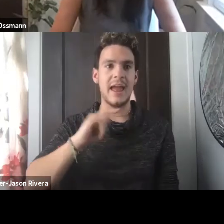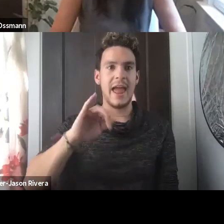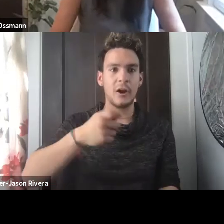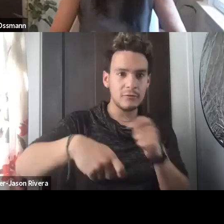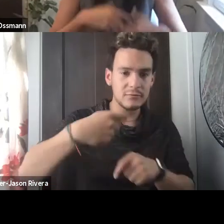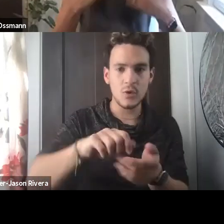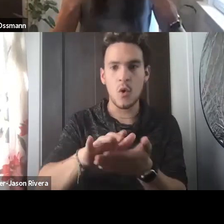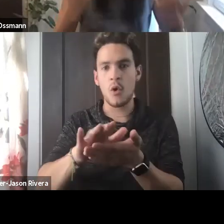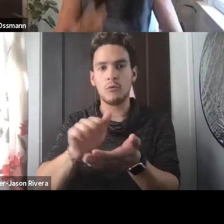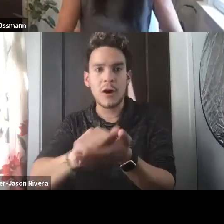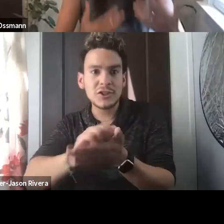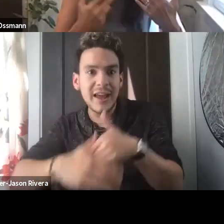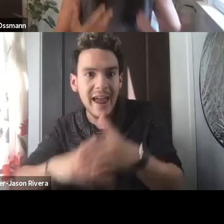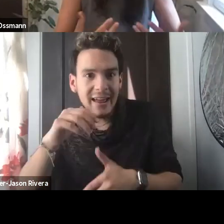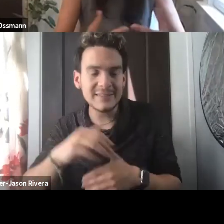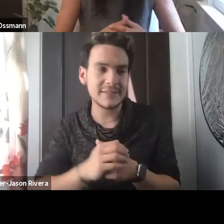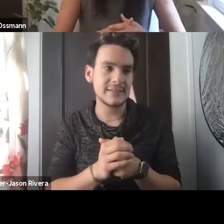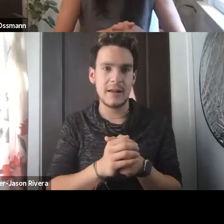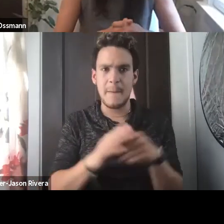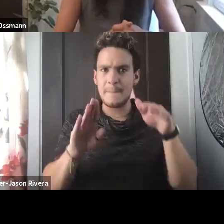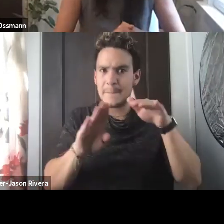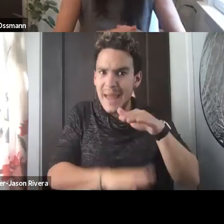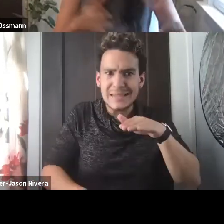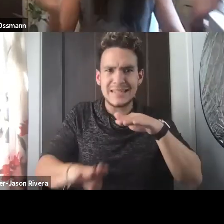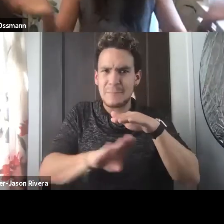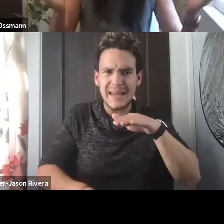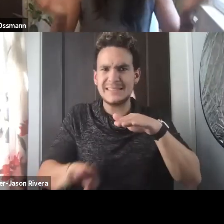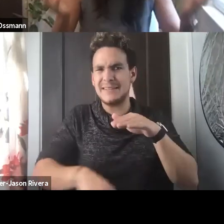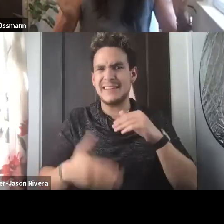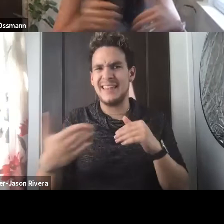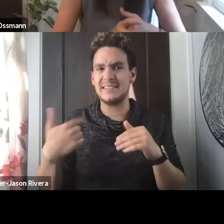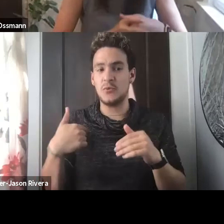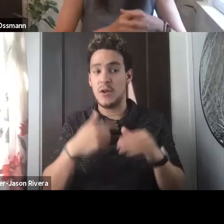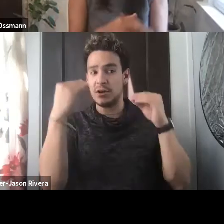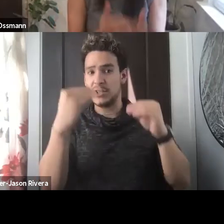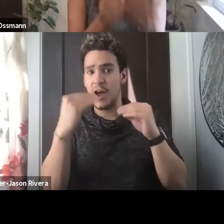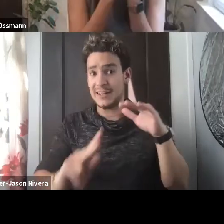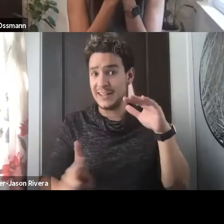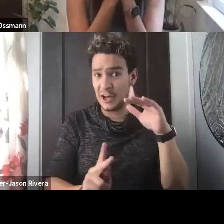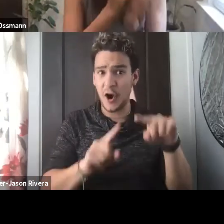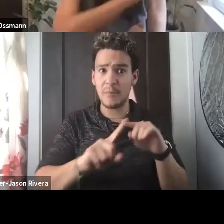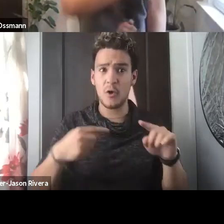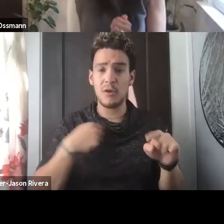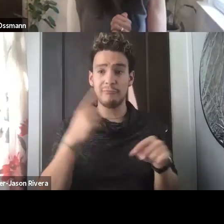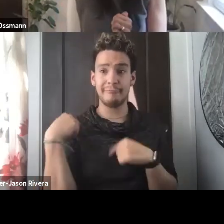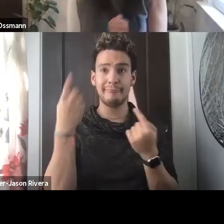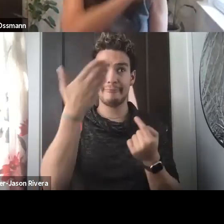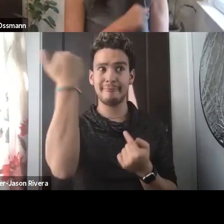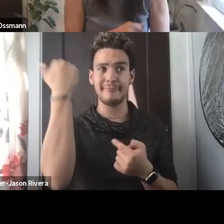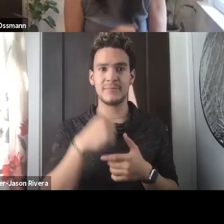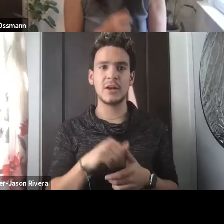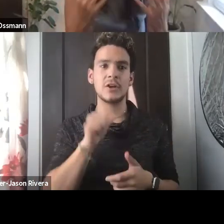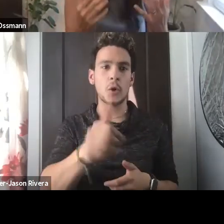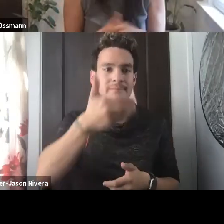your hands and, these basic things that we were taught in kindergarten and somehow have forgotten. Don't sneeze in your hand, sneeze